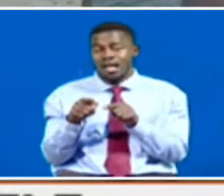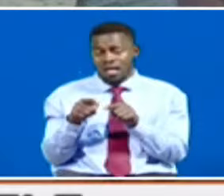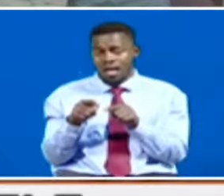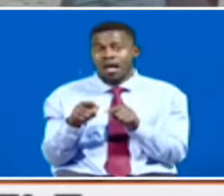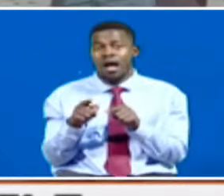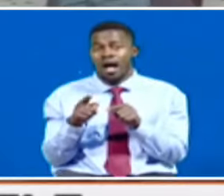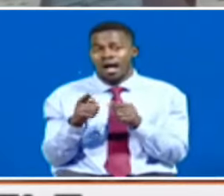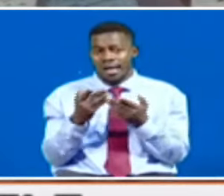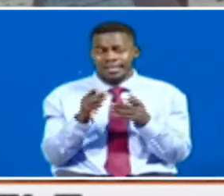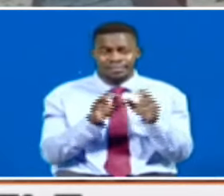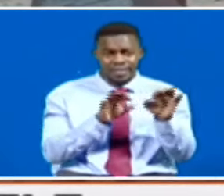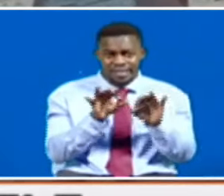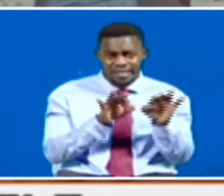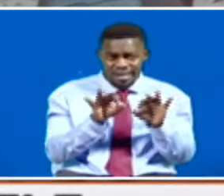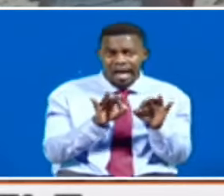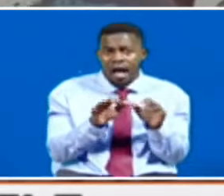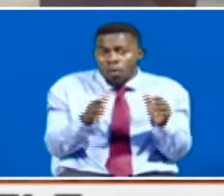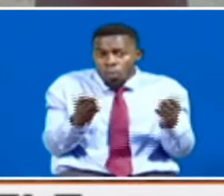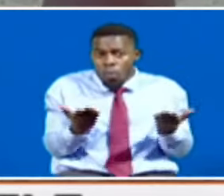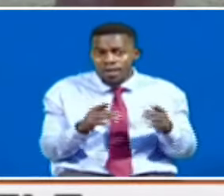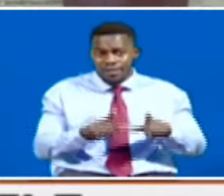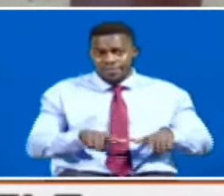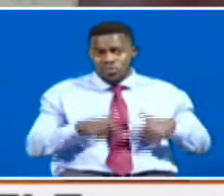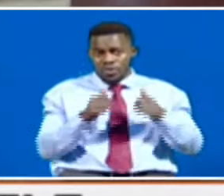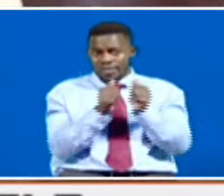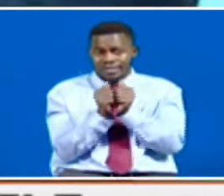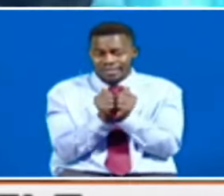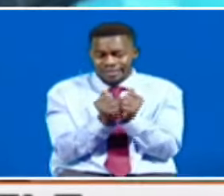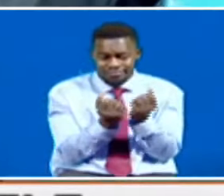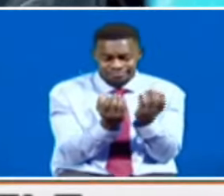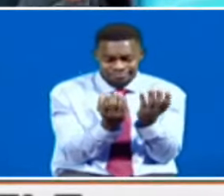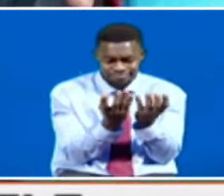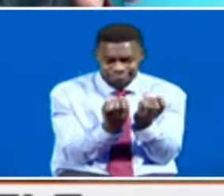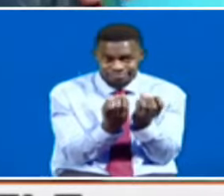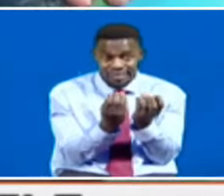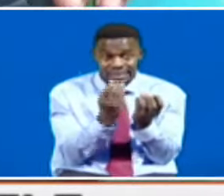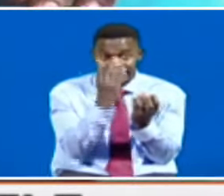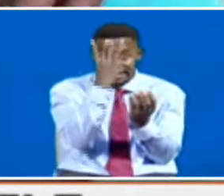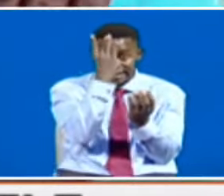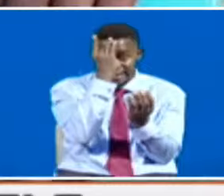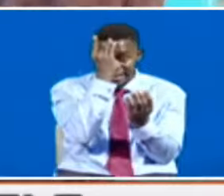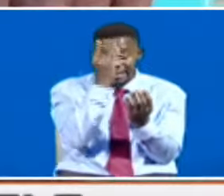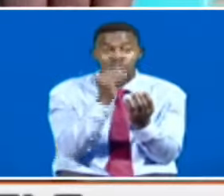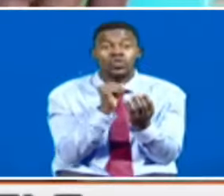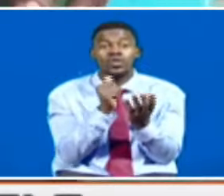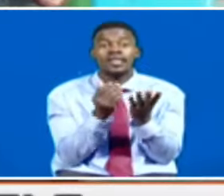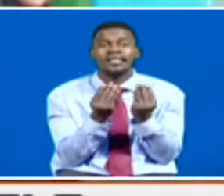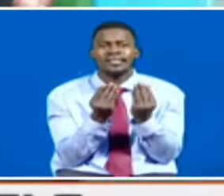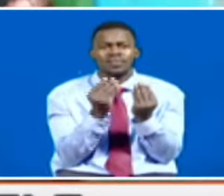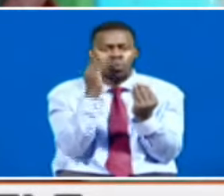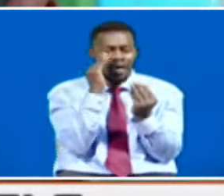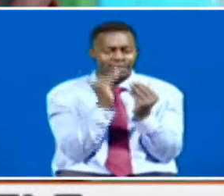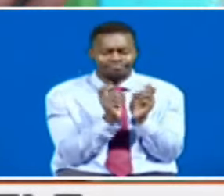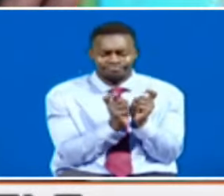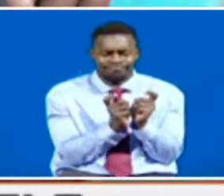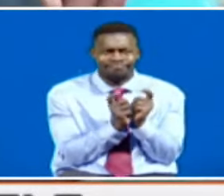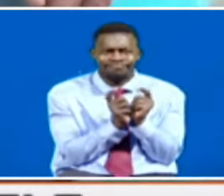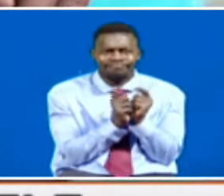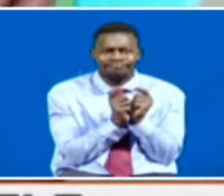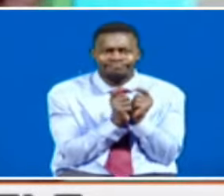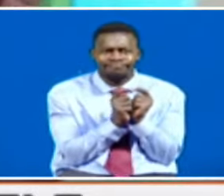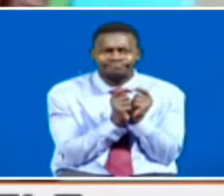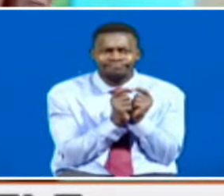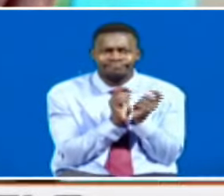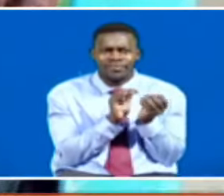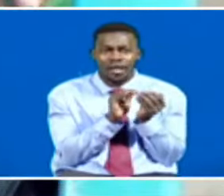He explains that living with hydrocele has not been easy, as it comes with sporadic pain that has affected his